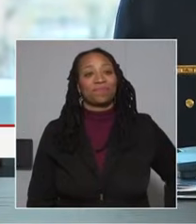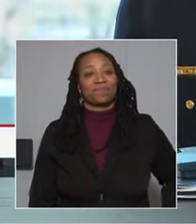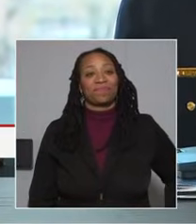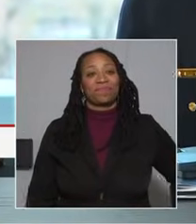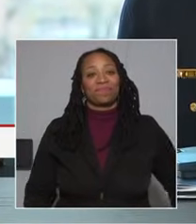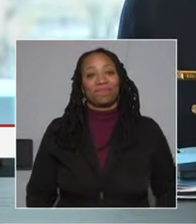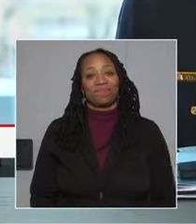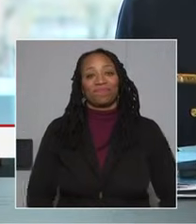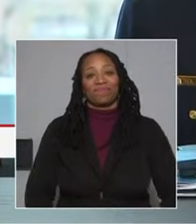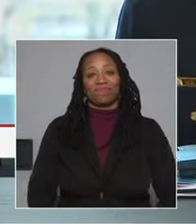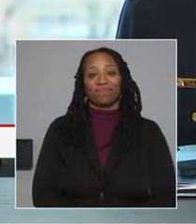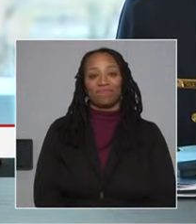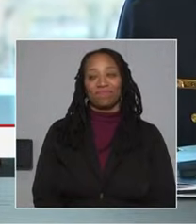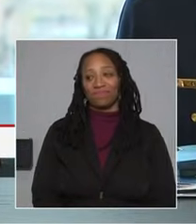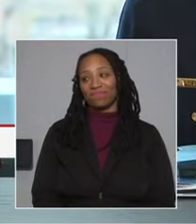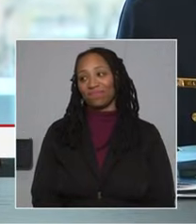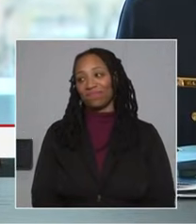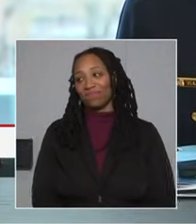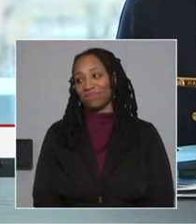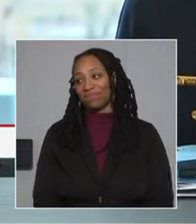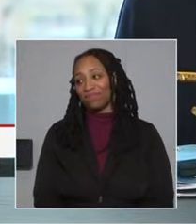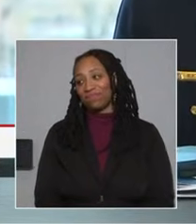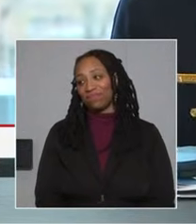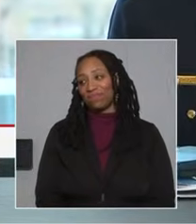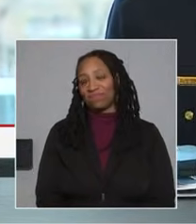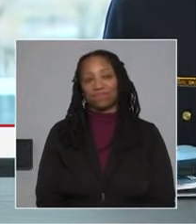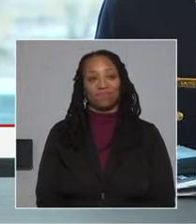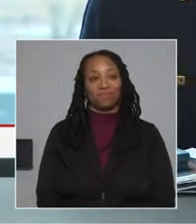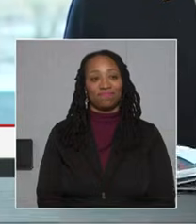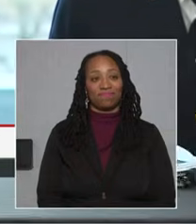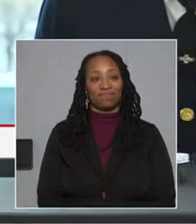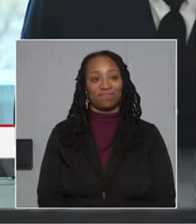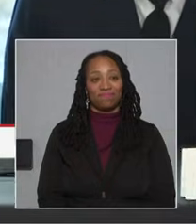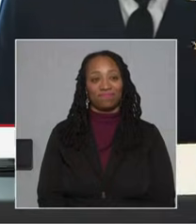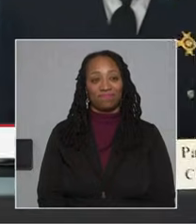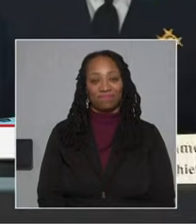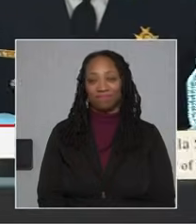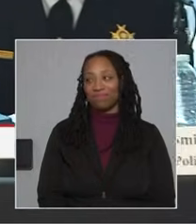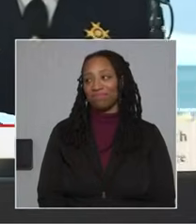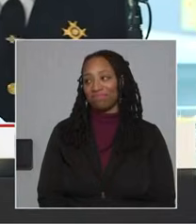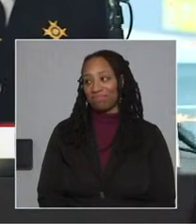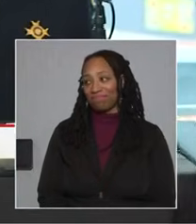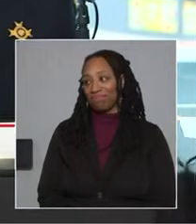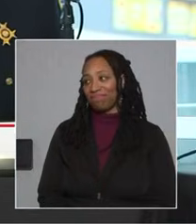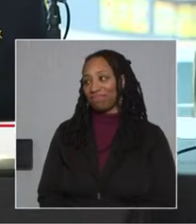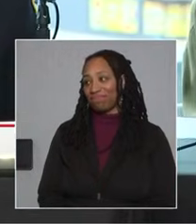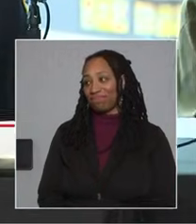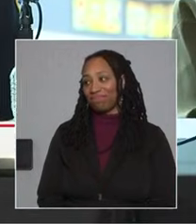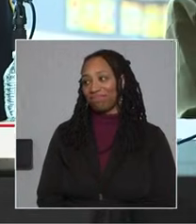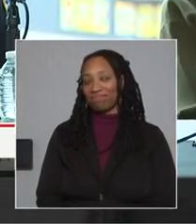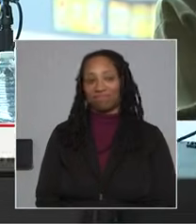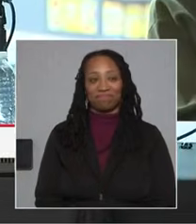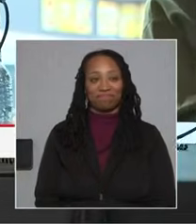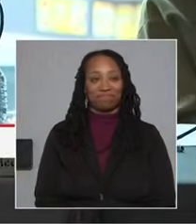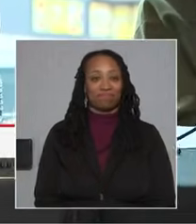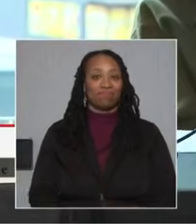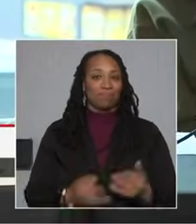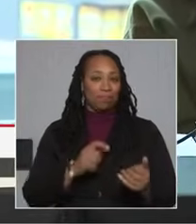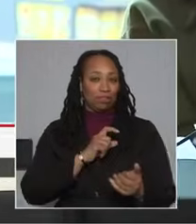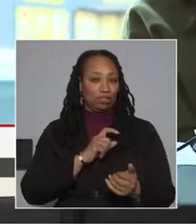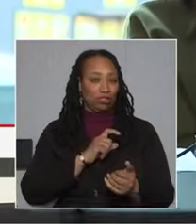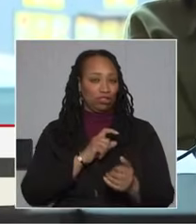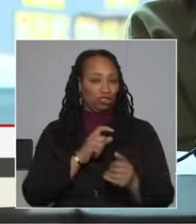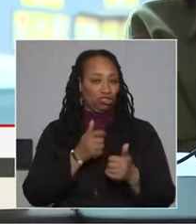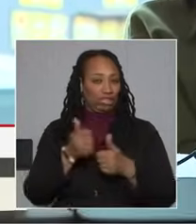Beatrice Peterson, ABC News. Police Chief, another question for you. I was wondering, what do you hope your legacy will be